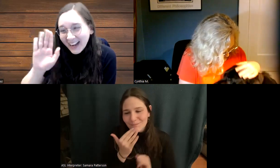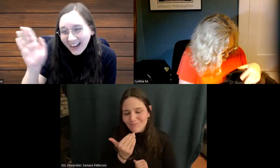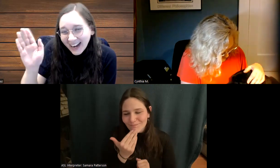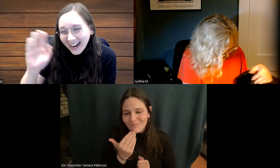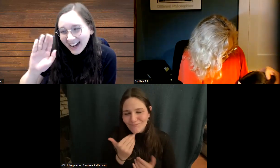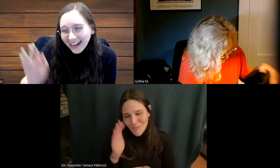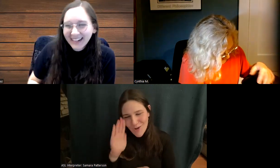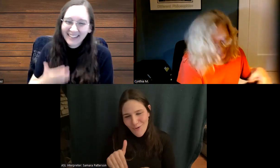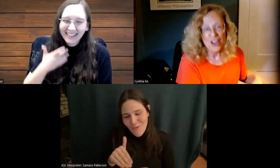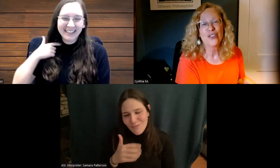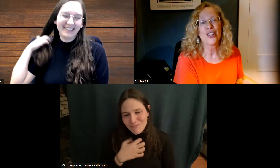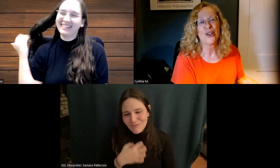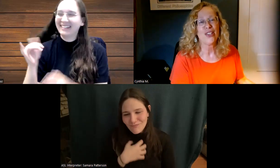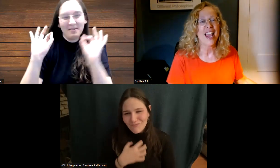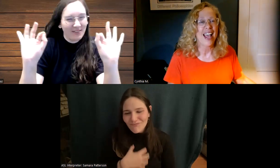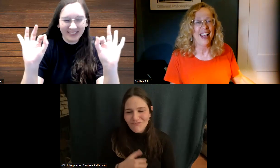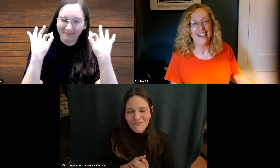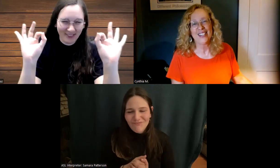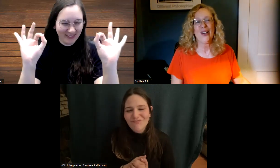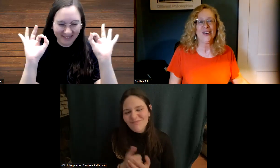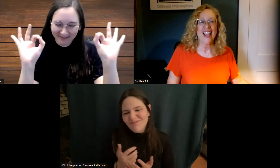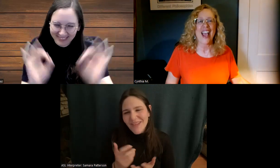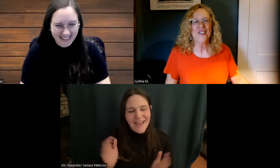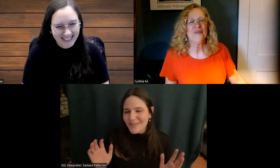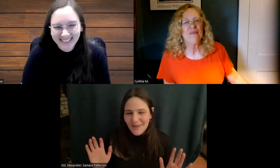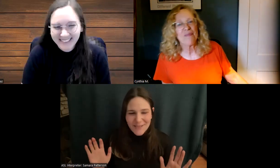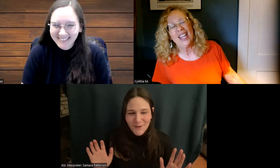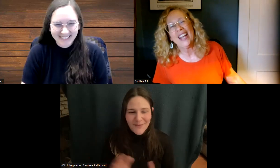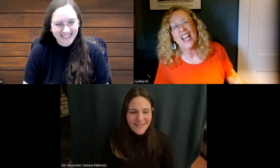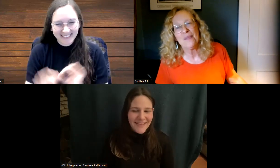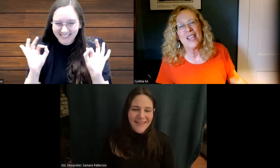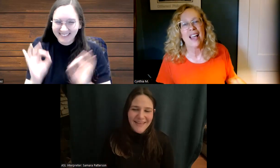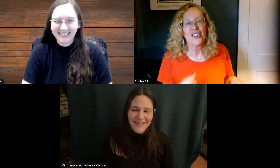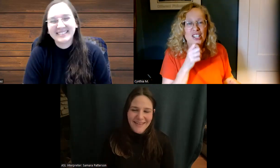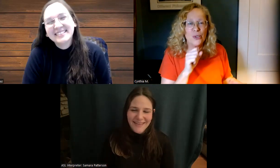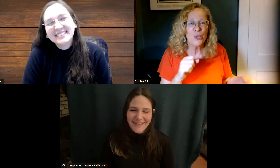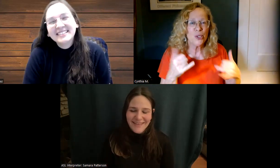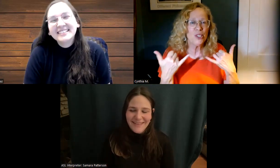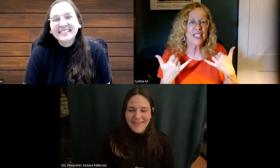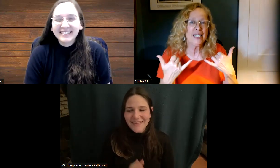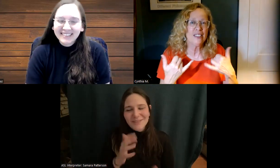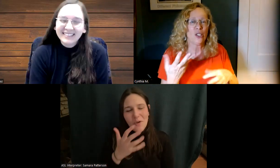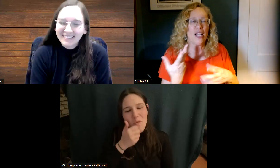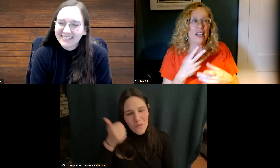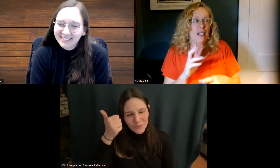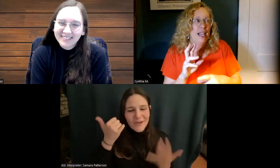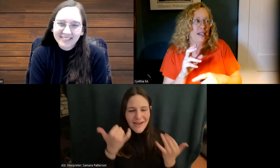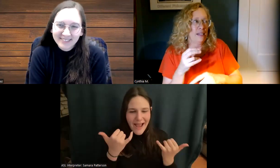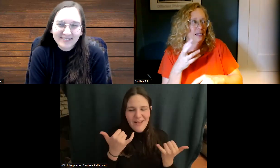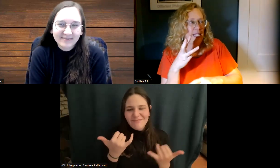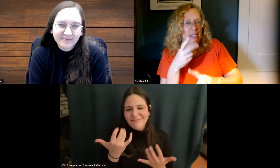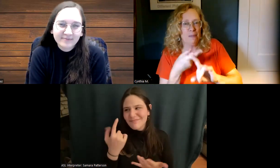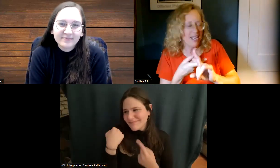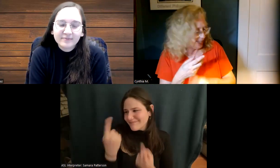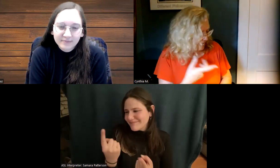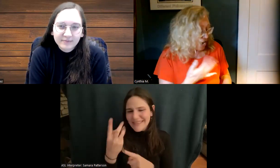baby girl. I know. So yeah. That's And, perfect. yeah, she's older now. So like in the